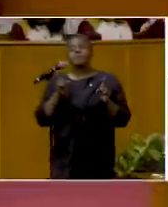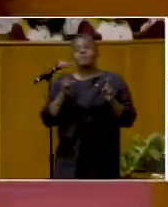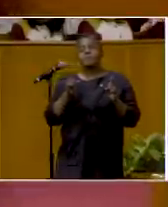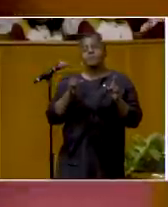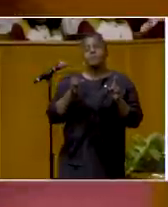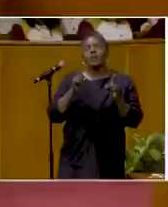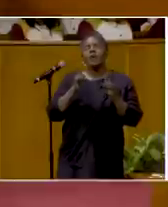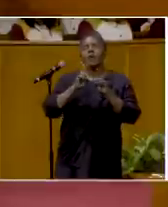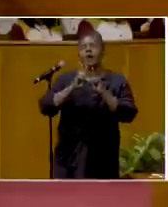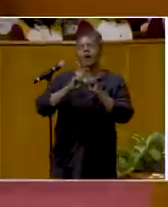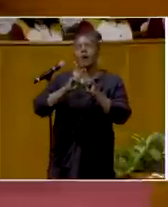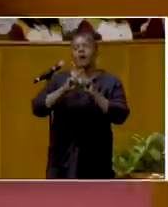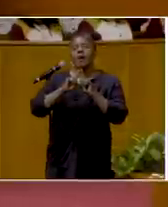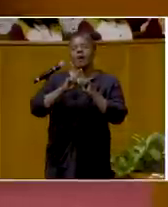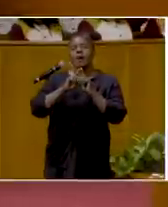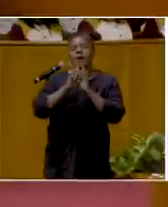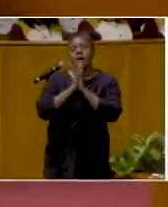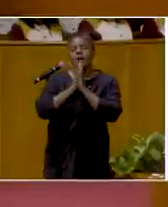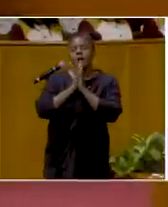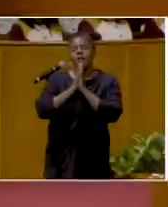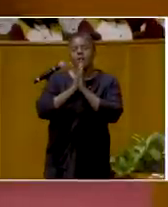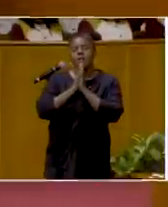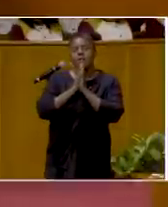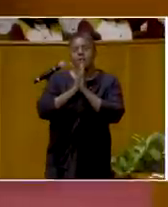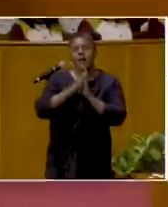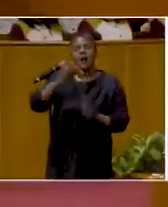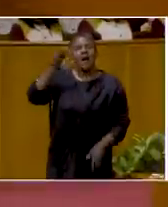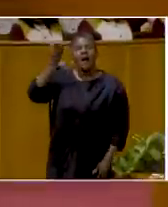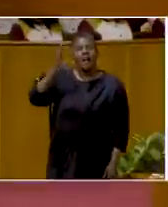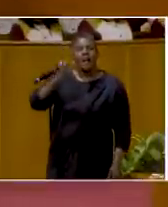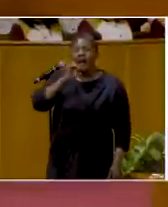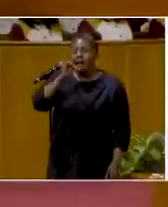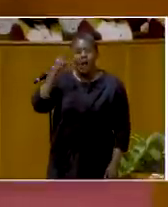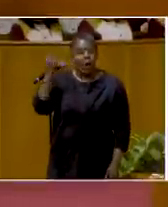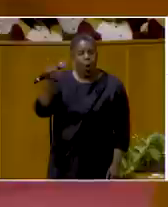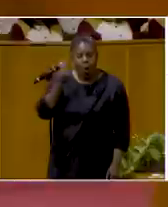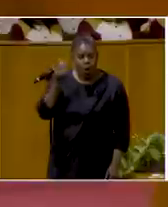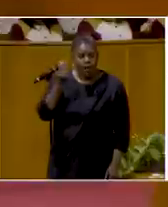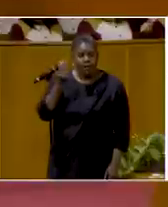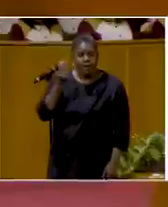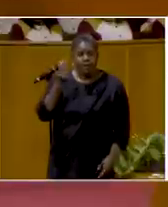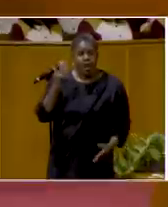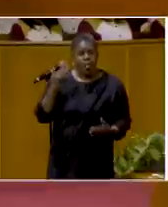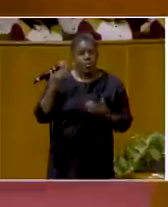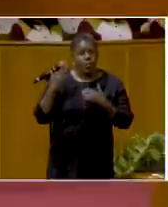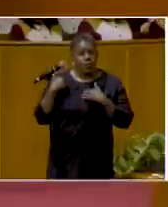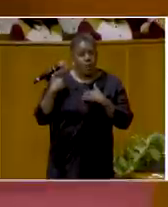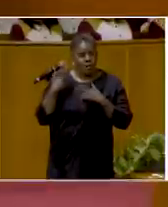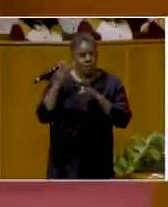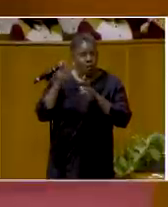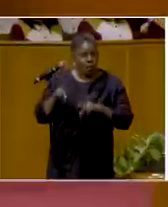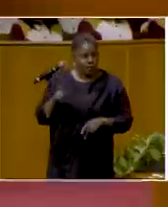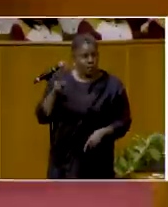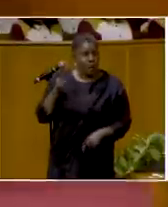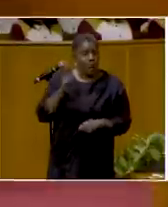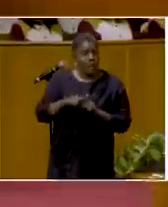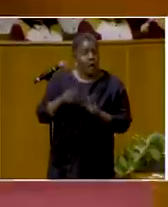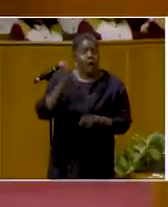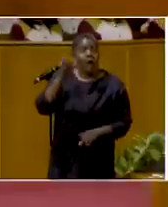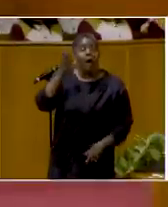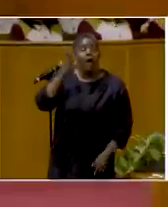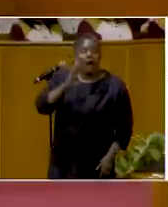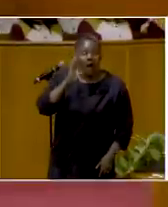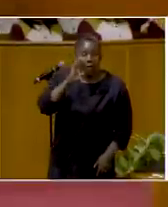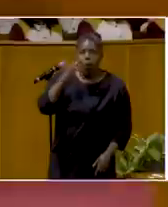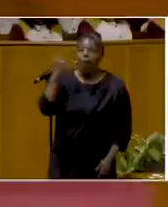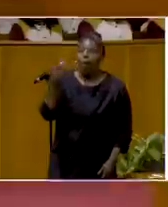That God is not always the responsible party, but God's the one who